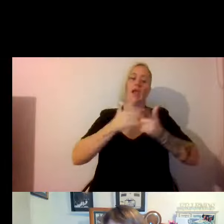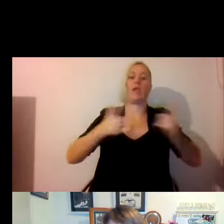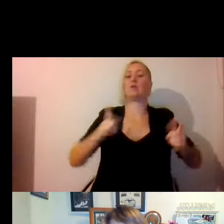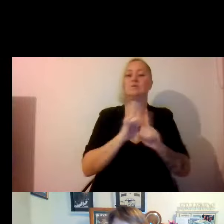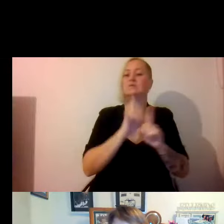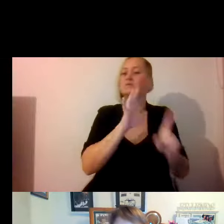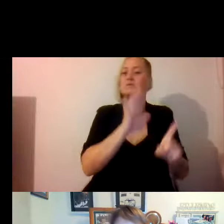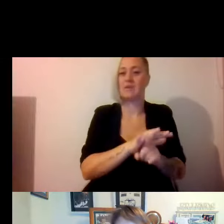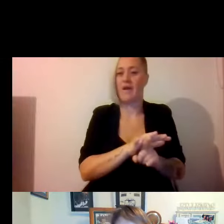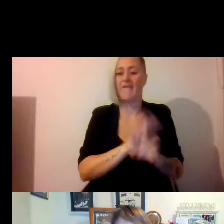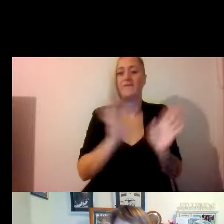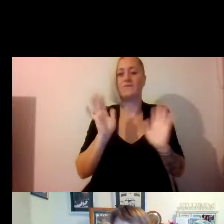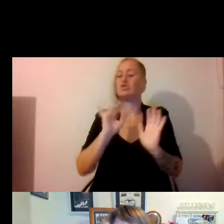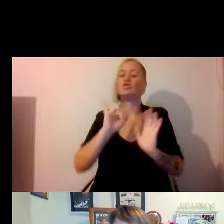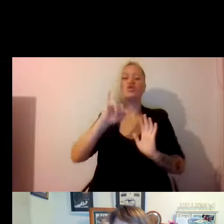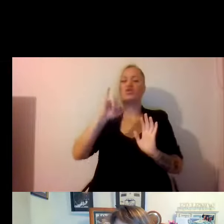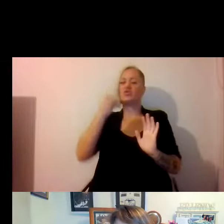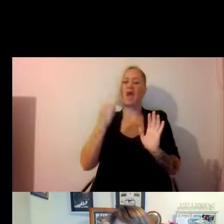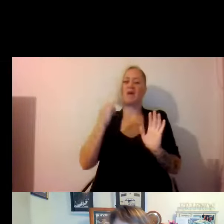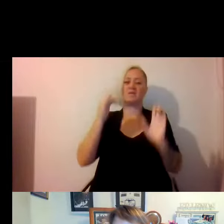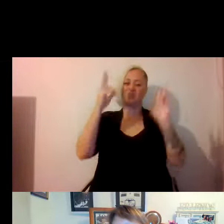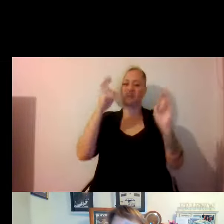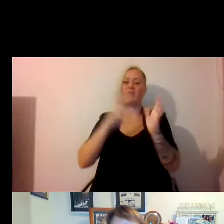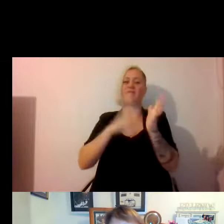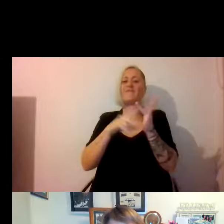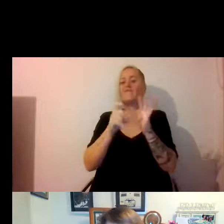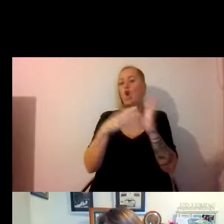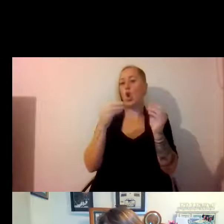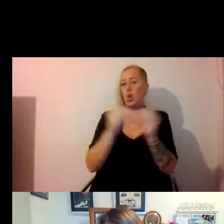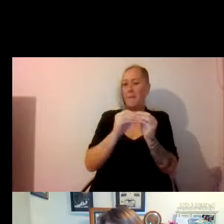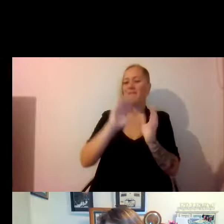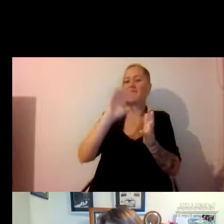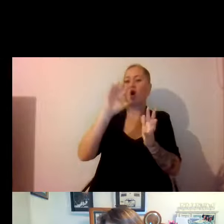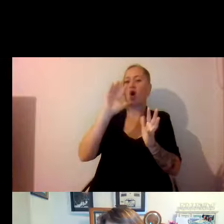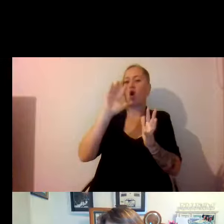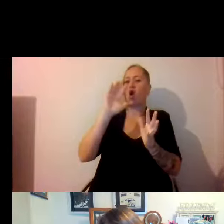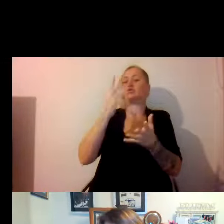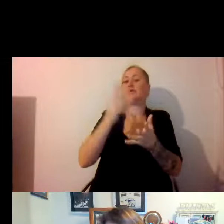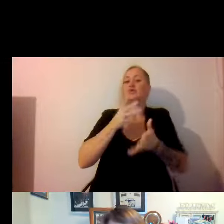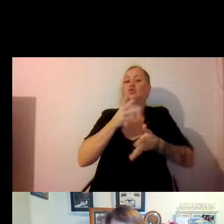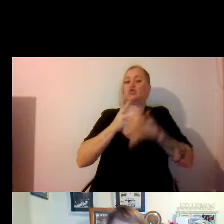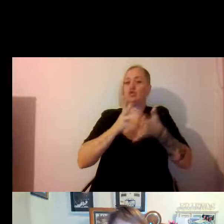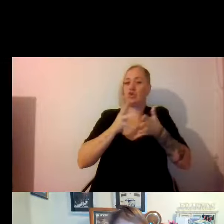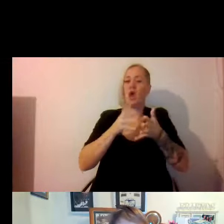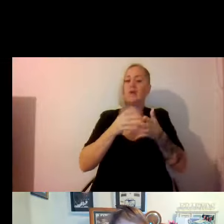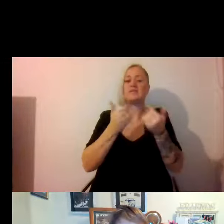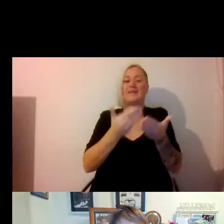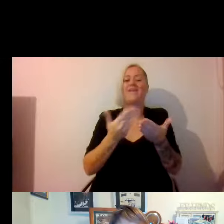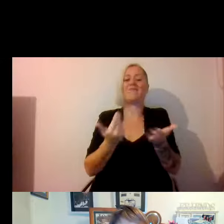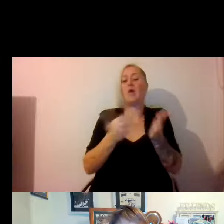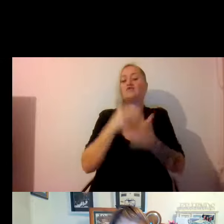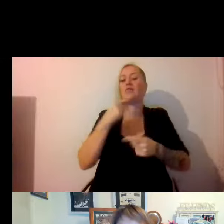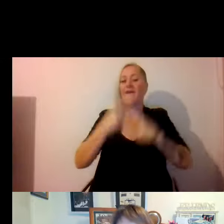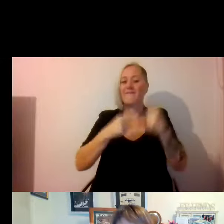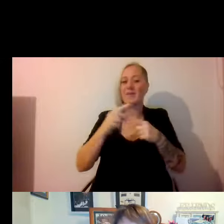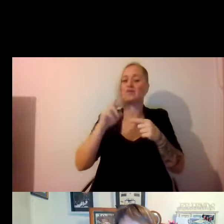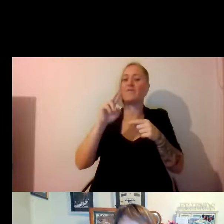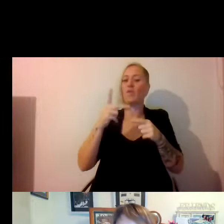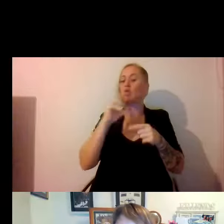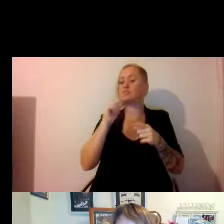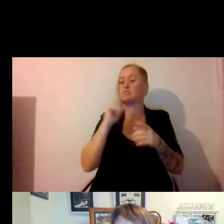of AUSLAN signs that are being used to give extra information for spoken English. So